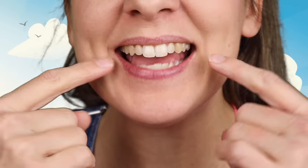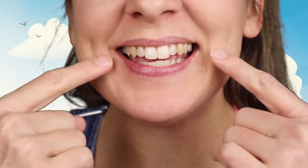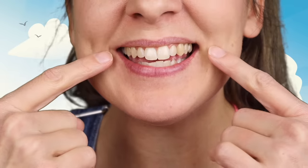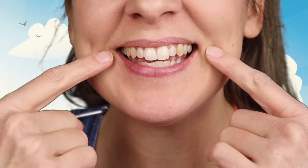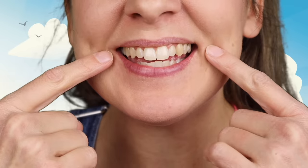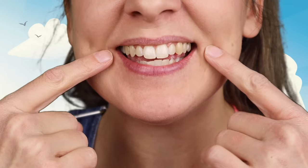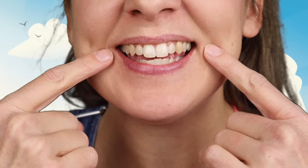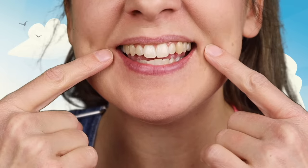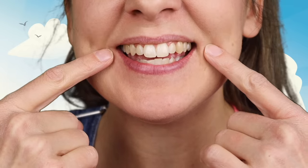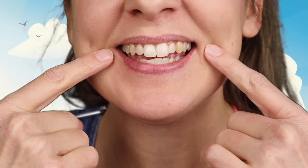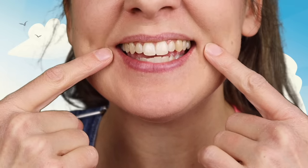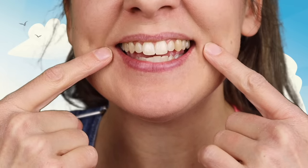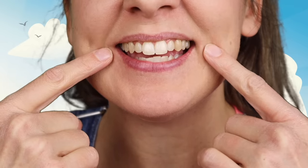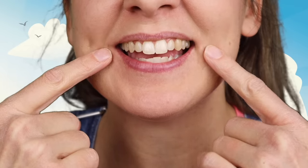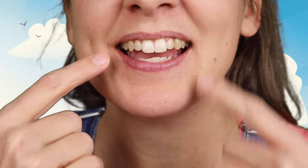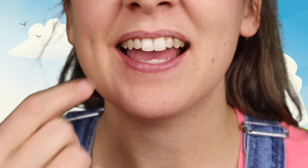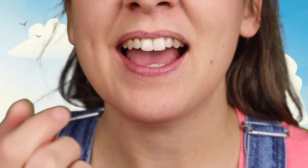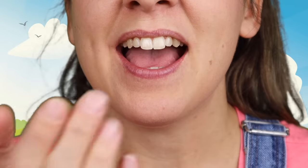Hi.